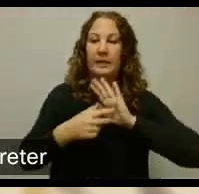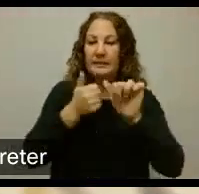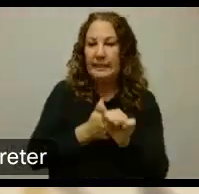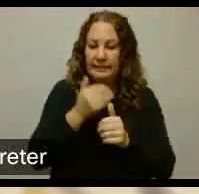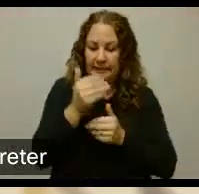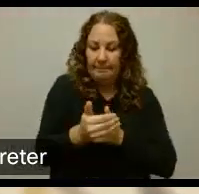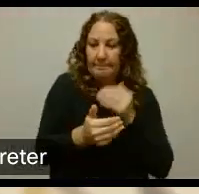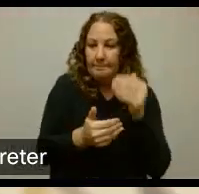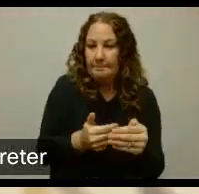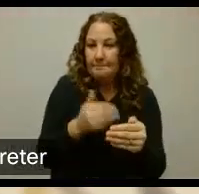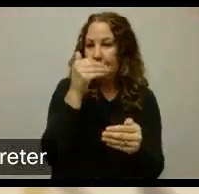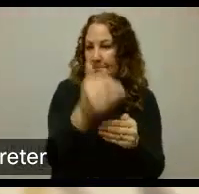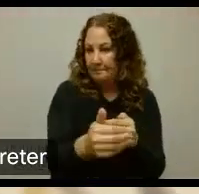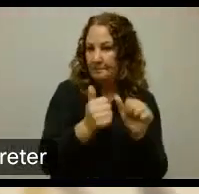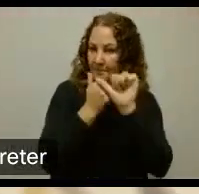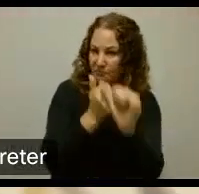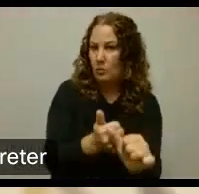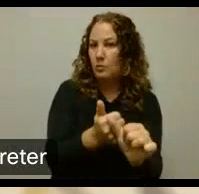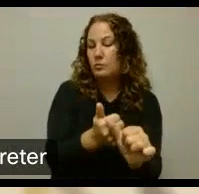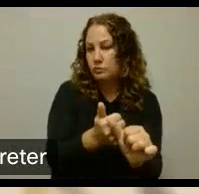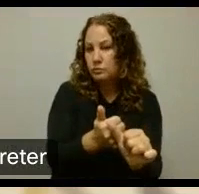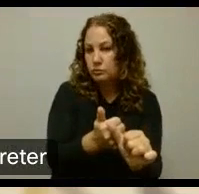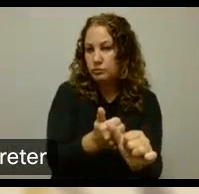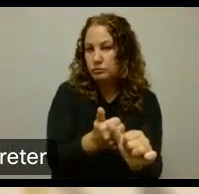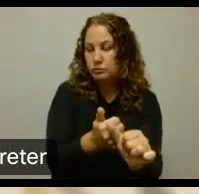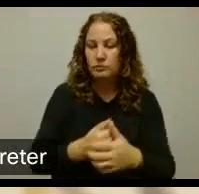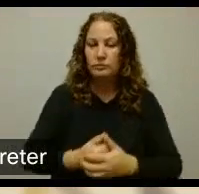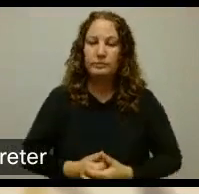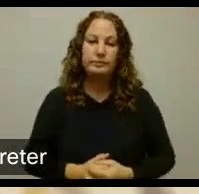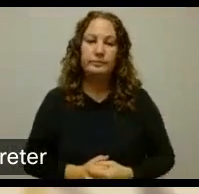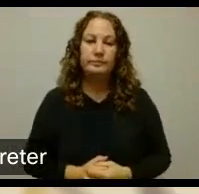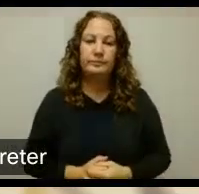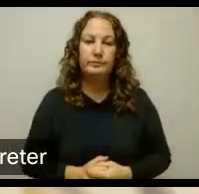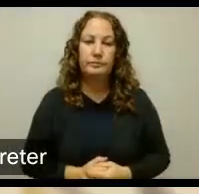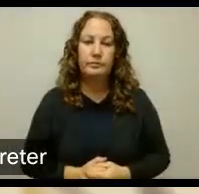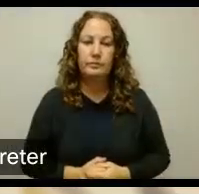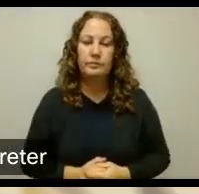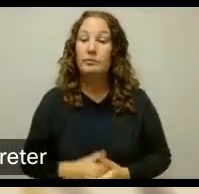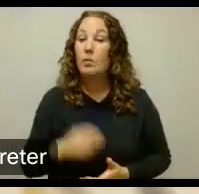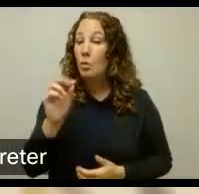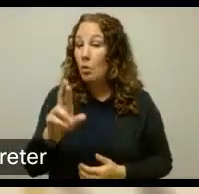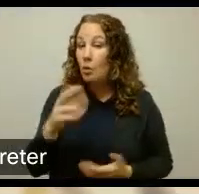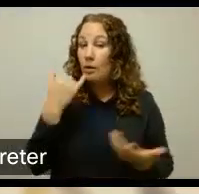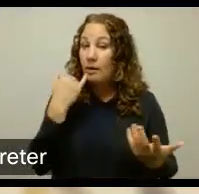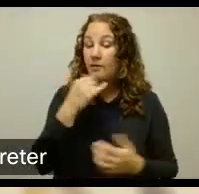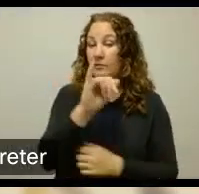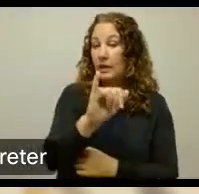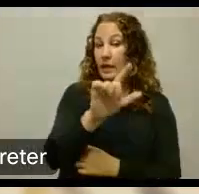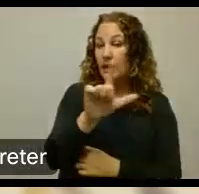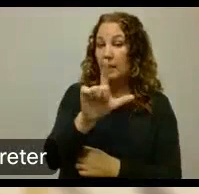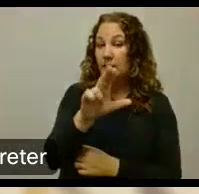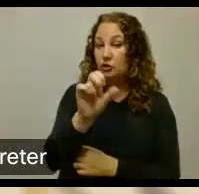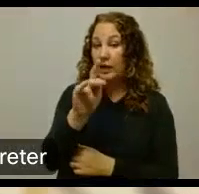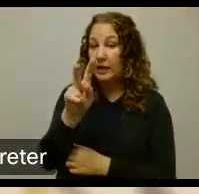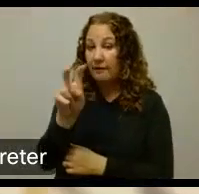step in the order that these steps need to happen. Or if you're doing more of an illustrative